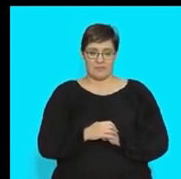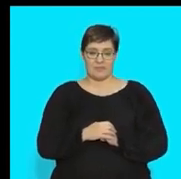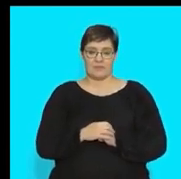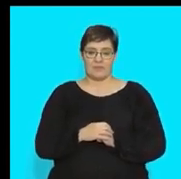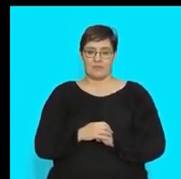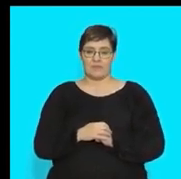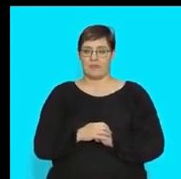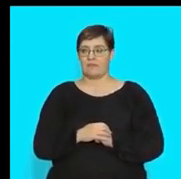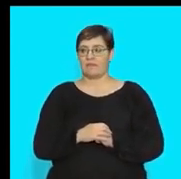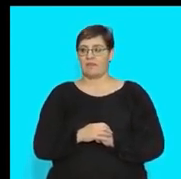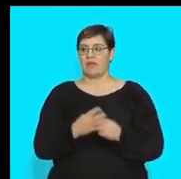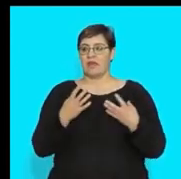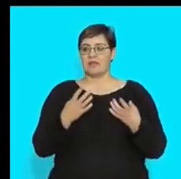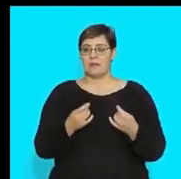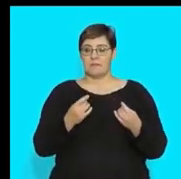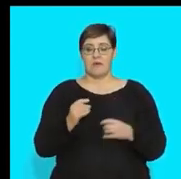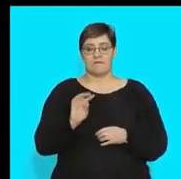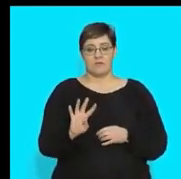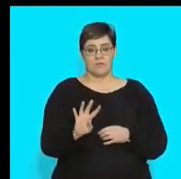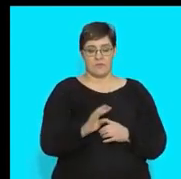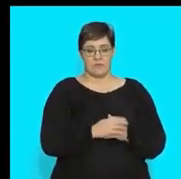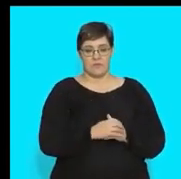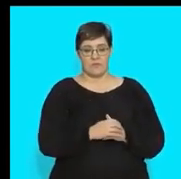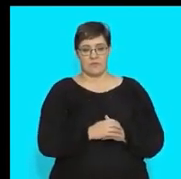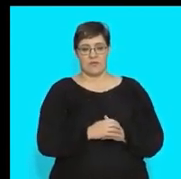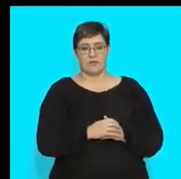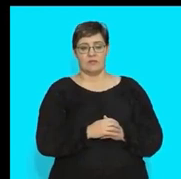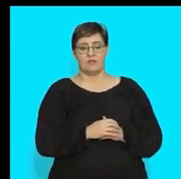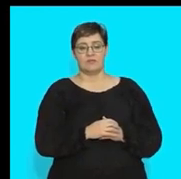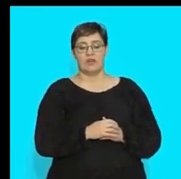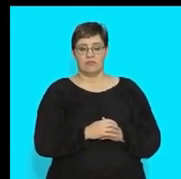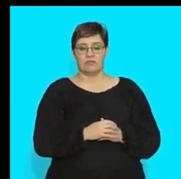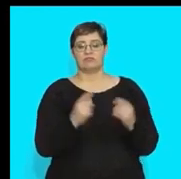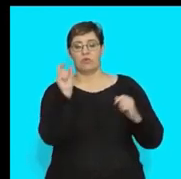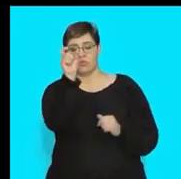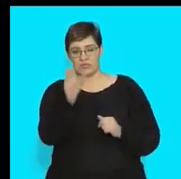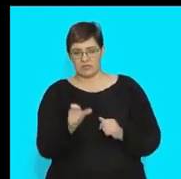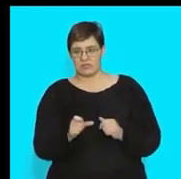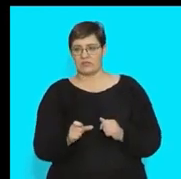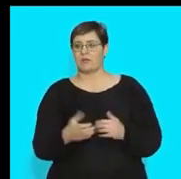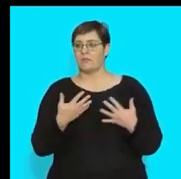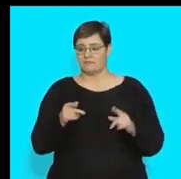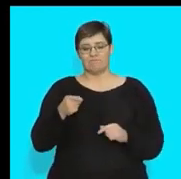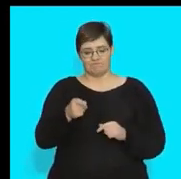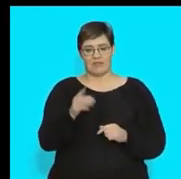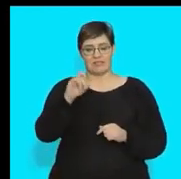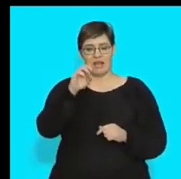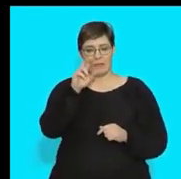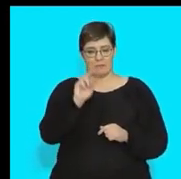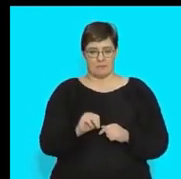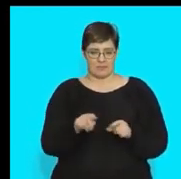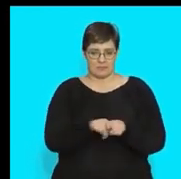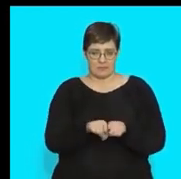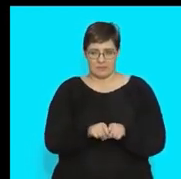my xylem, and my xylem is number 4. Right, if we had to do the words, that would be